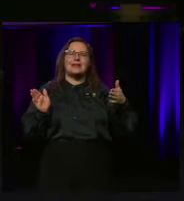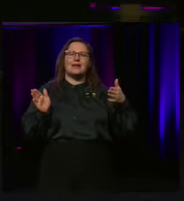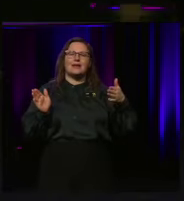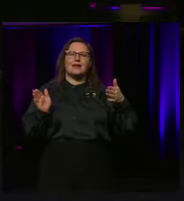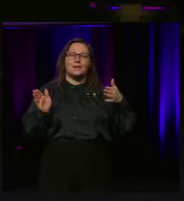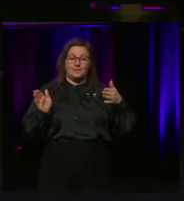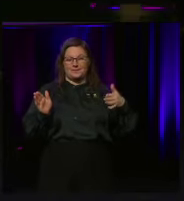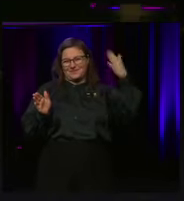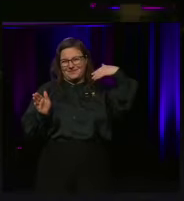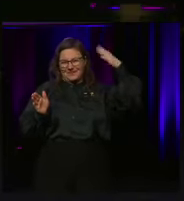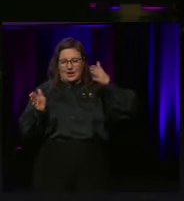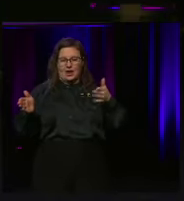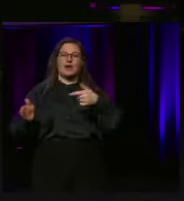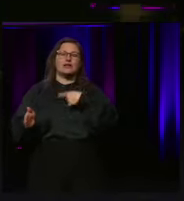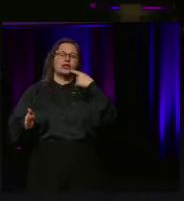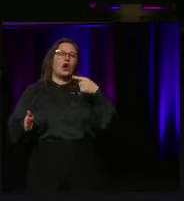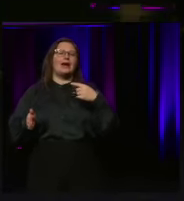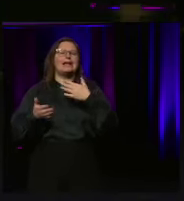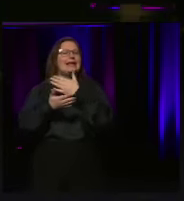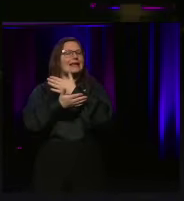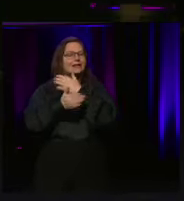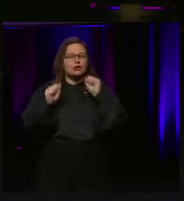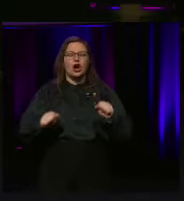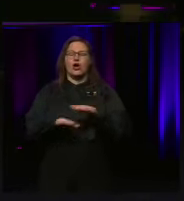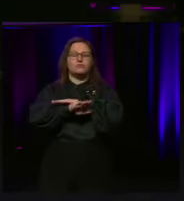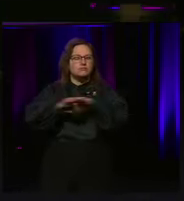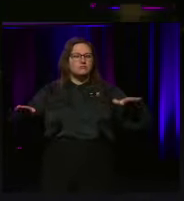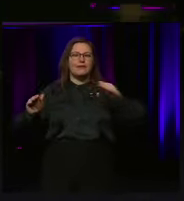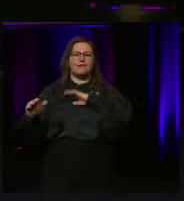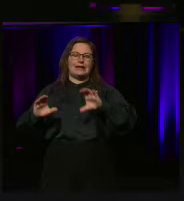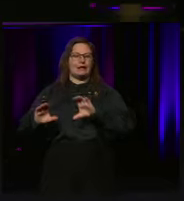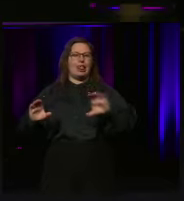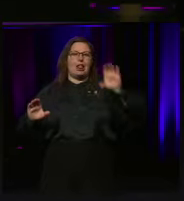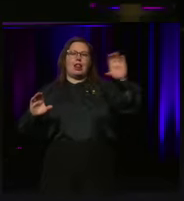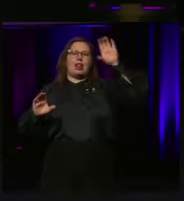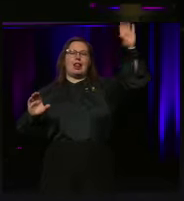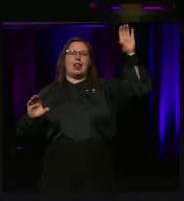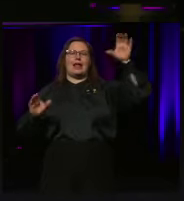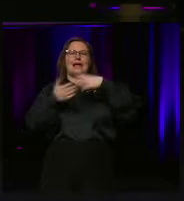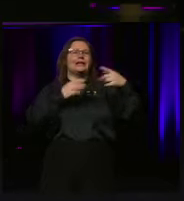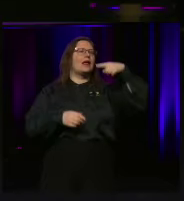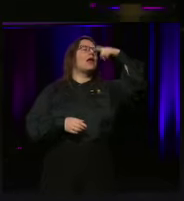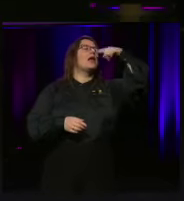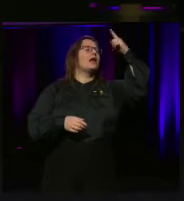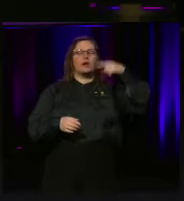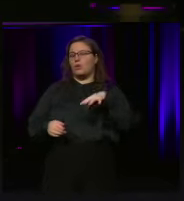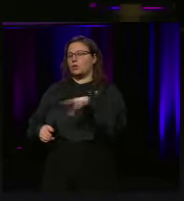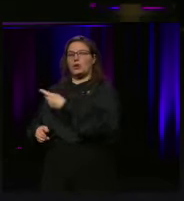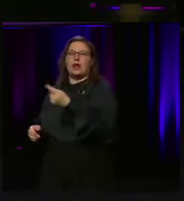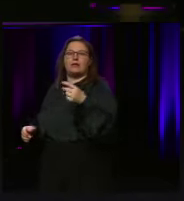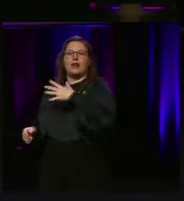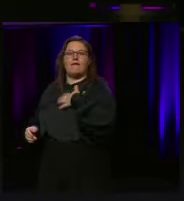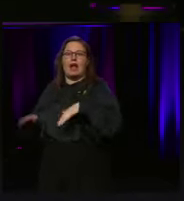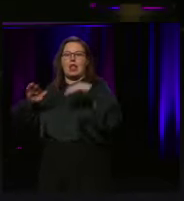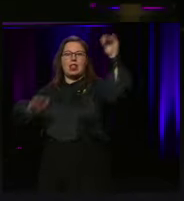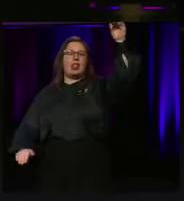where there should be no privileged and no stepchild. Everyone should be treated well. And still